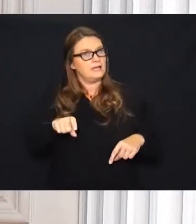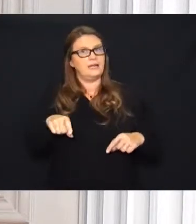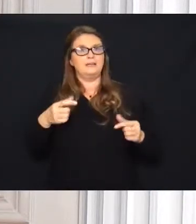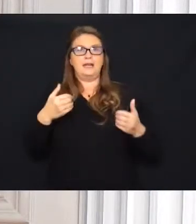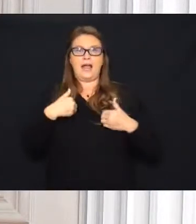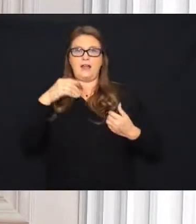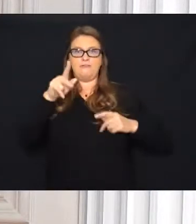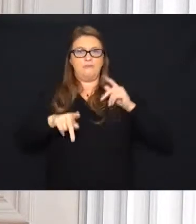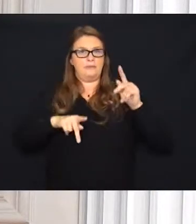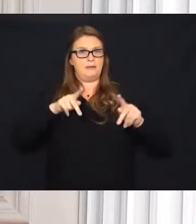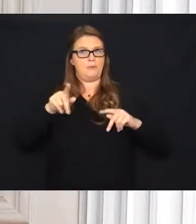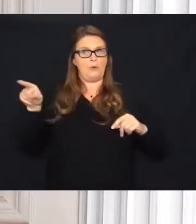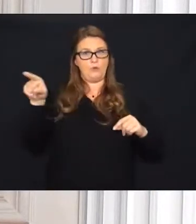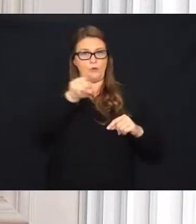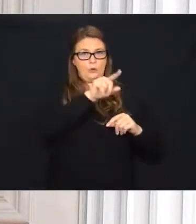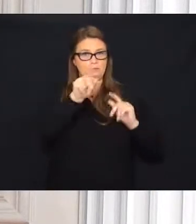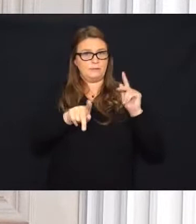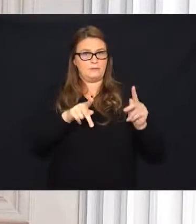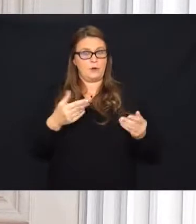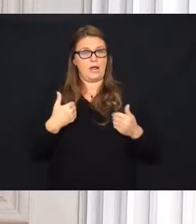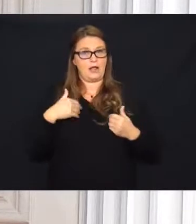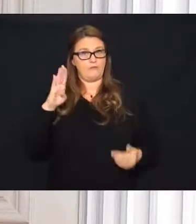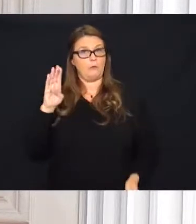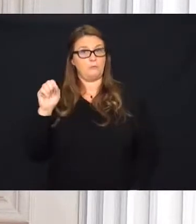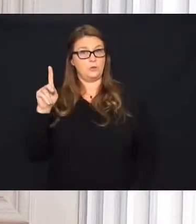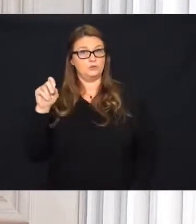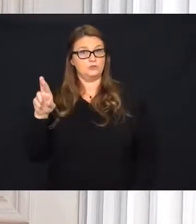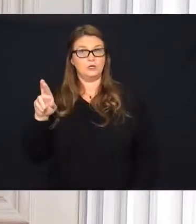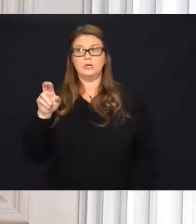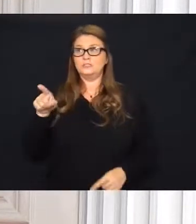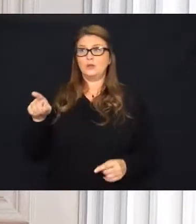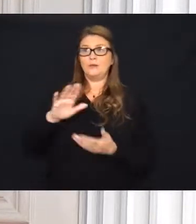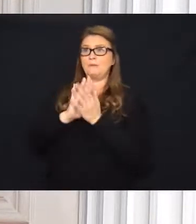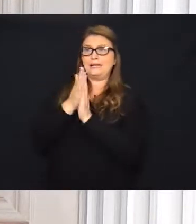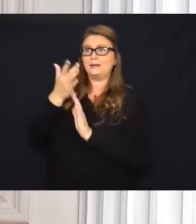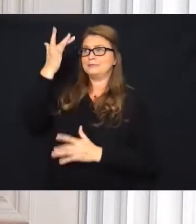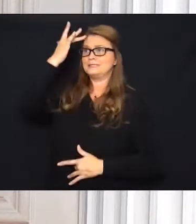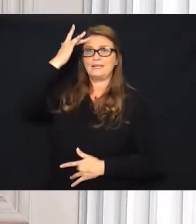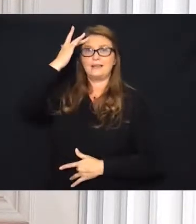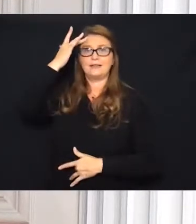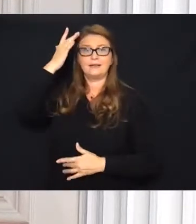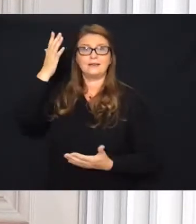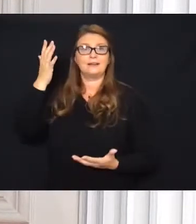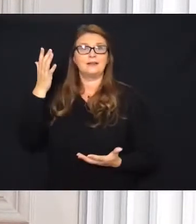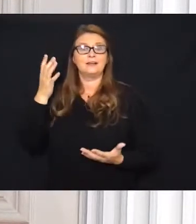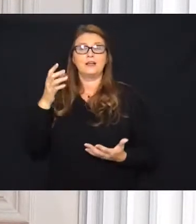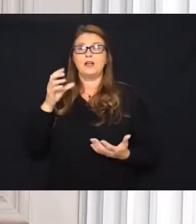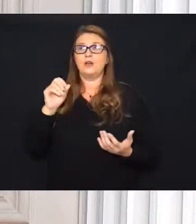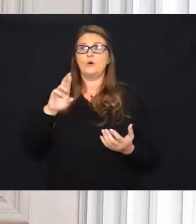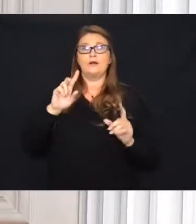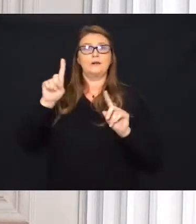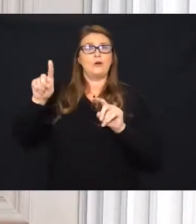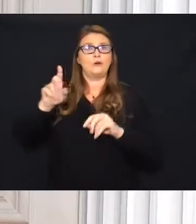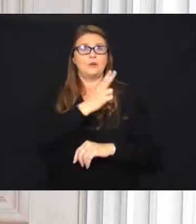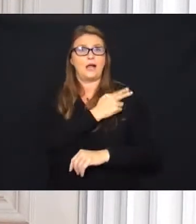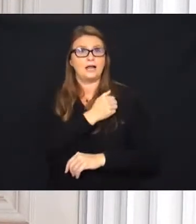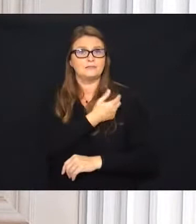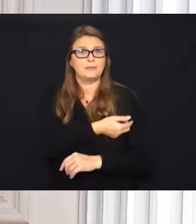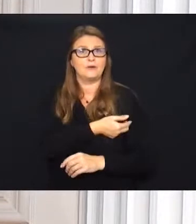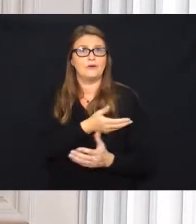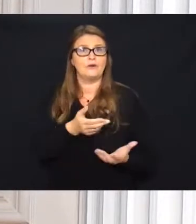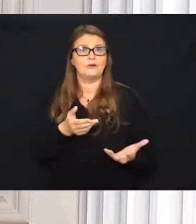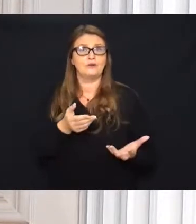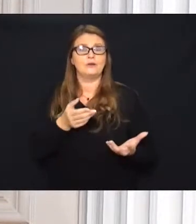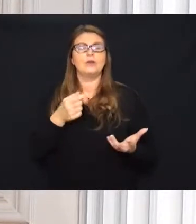our most vulnerable get sick with COVID-19. We can't afford to surge at our hospital levels, and we have